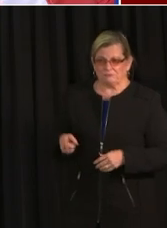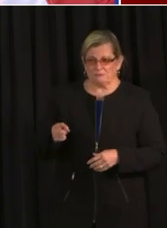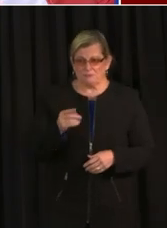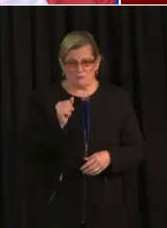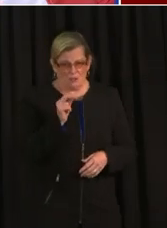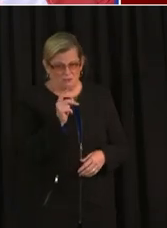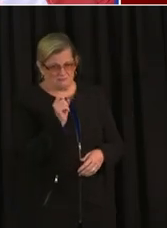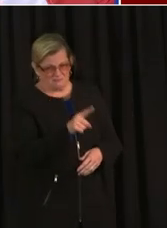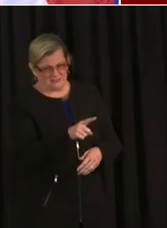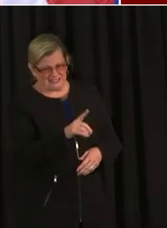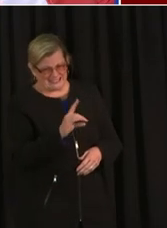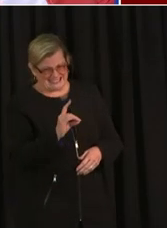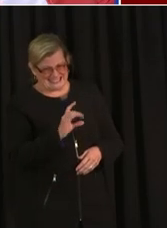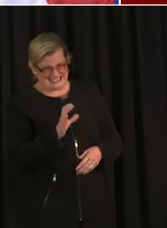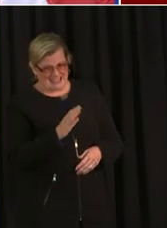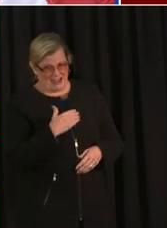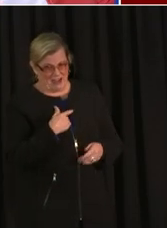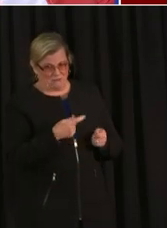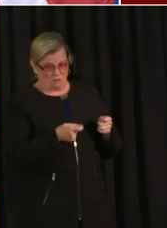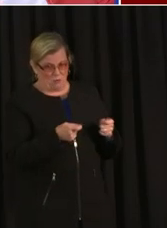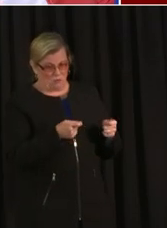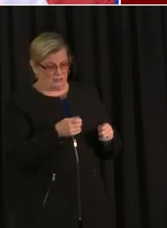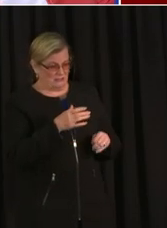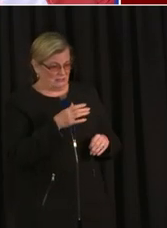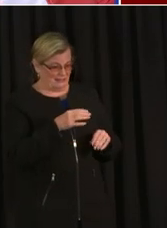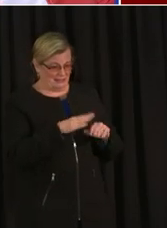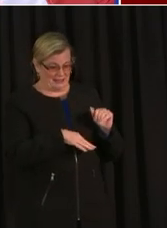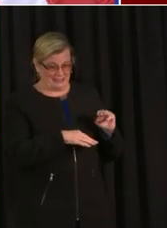than Maryland and Virginia? I think that